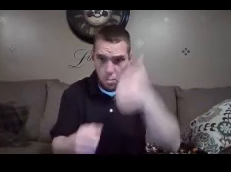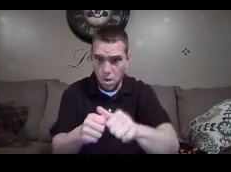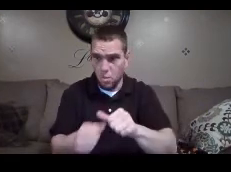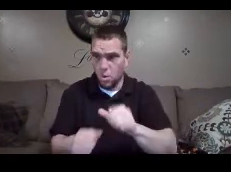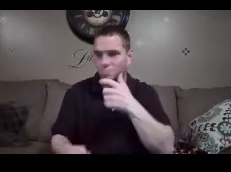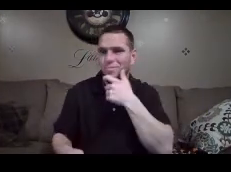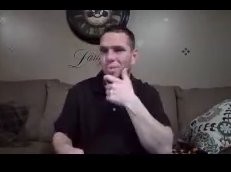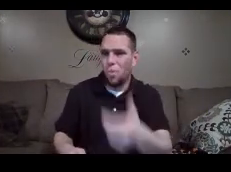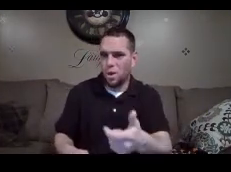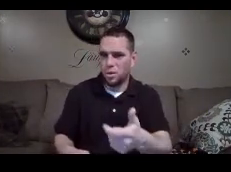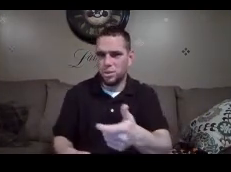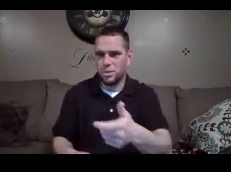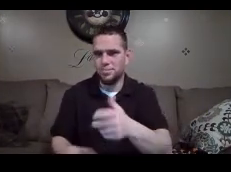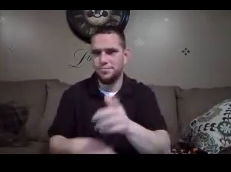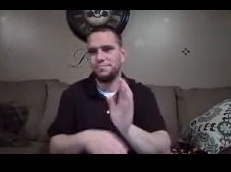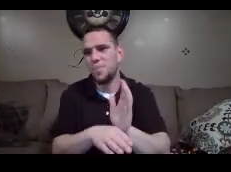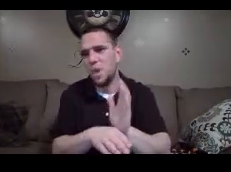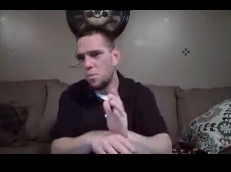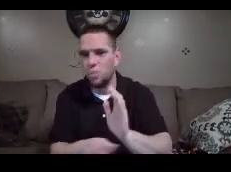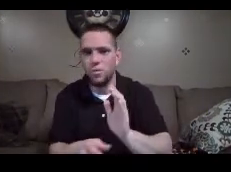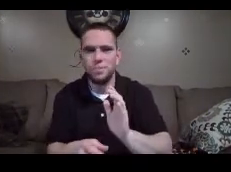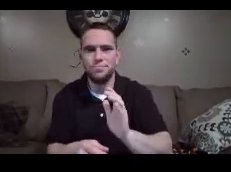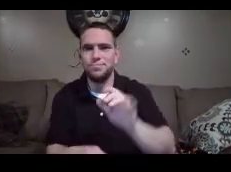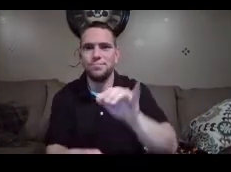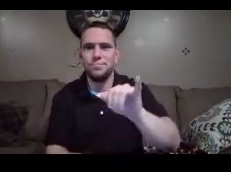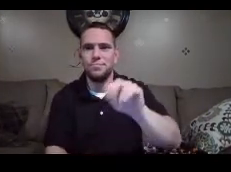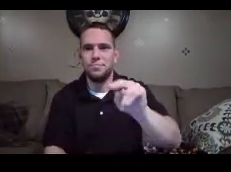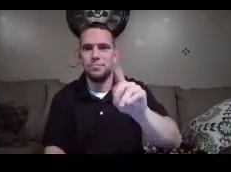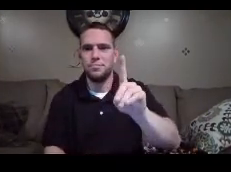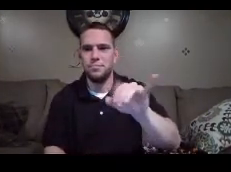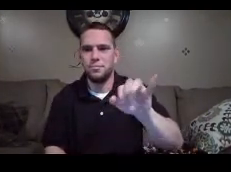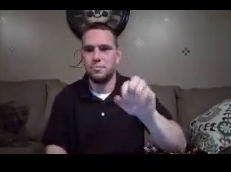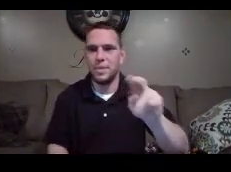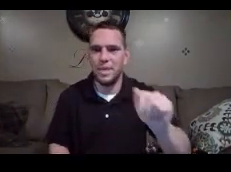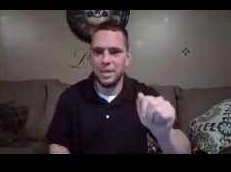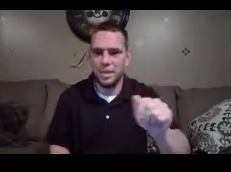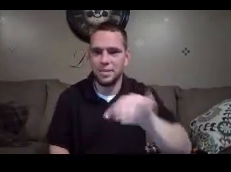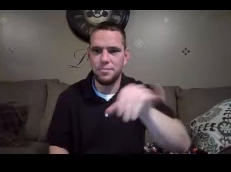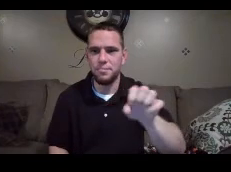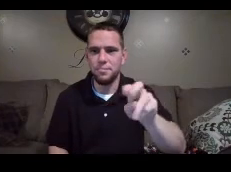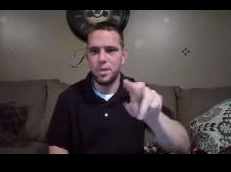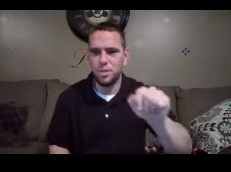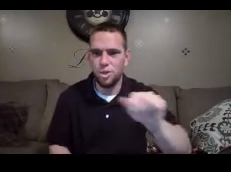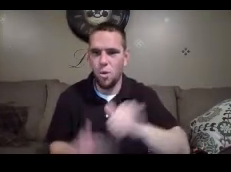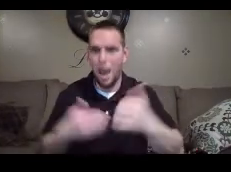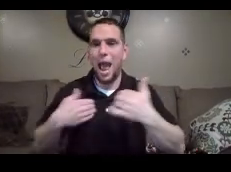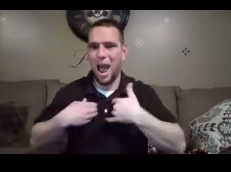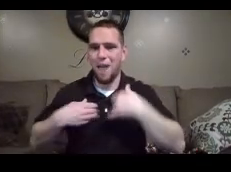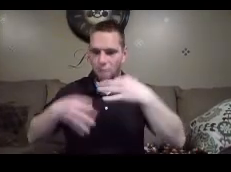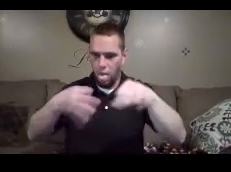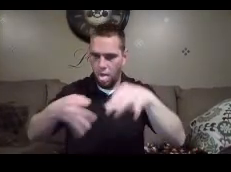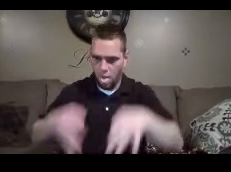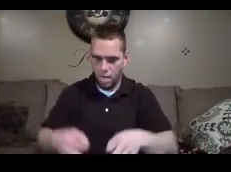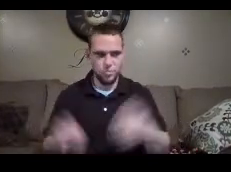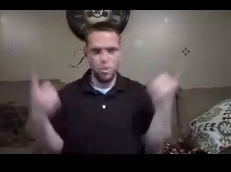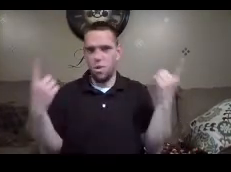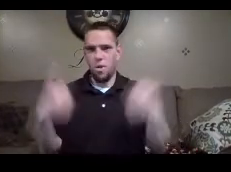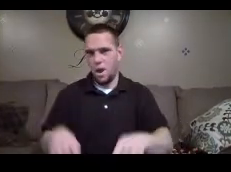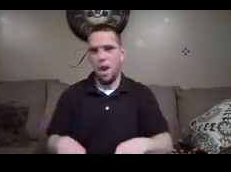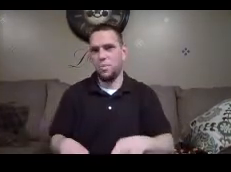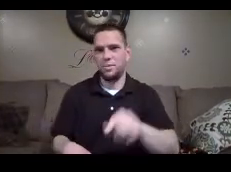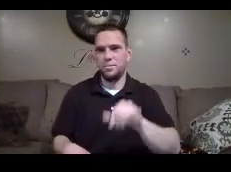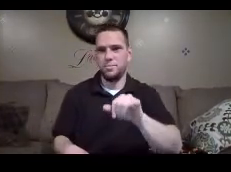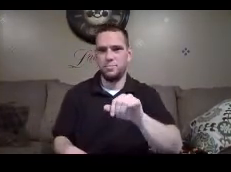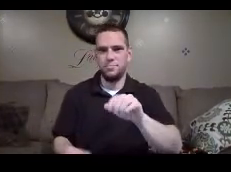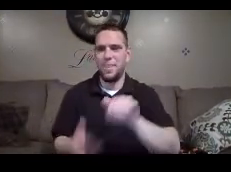Indiana Jones video that had audio descriptions. And so they're saying, Indiana Jones is being chased by a boulder and runs out of